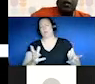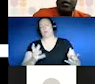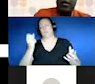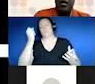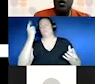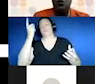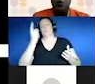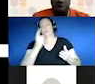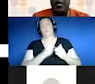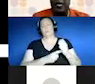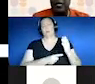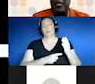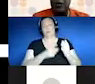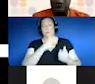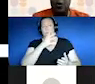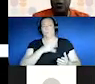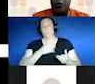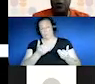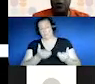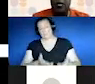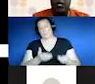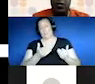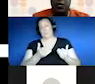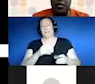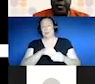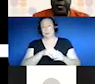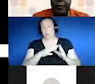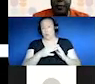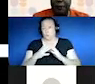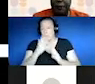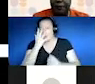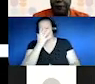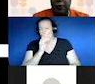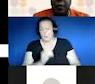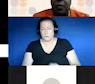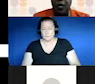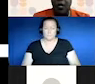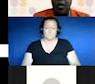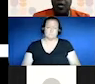of what a woman is and what her community looks like.